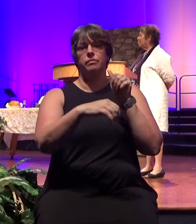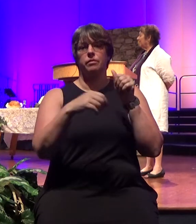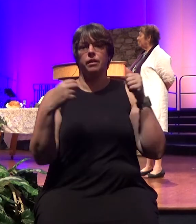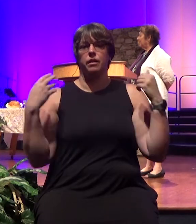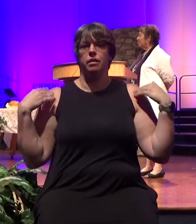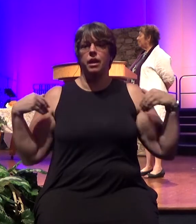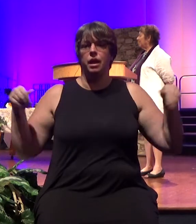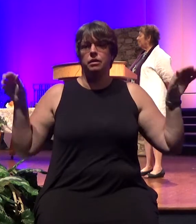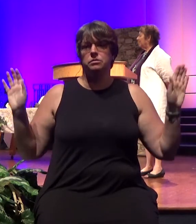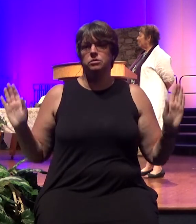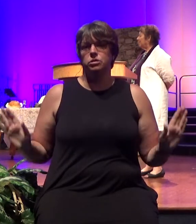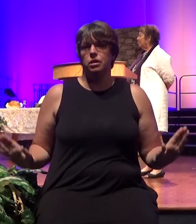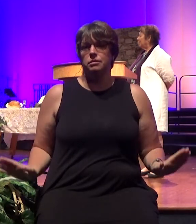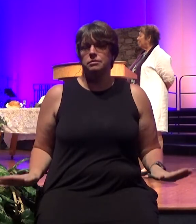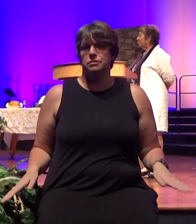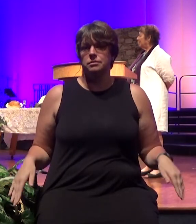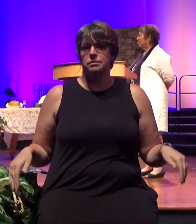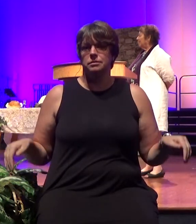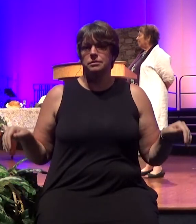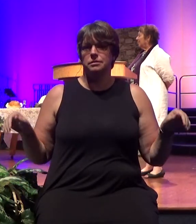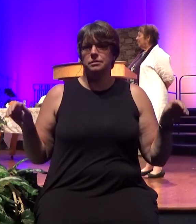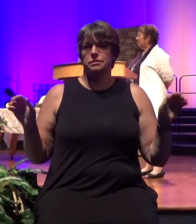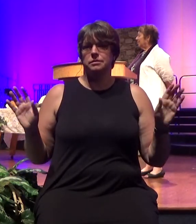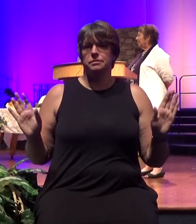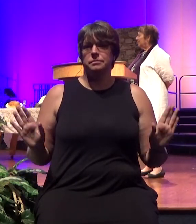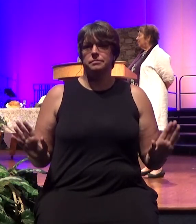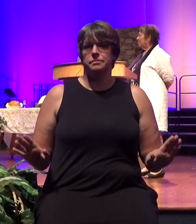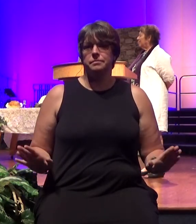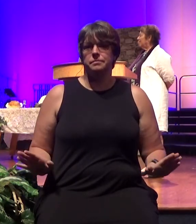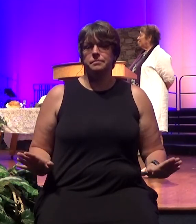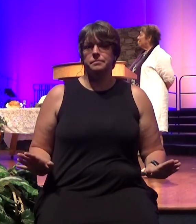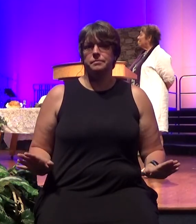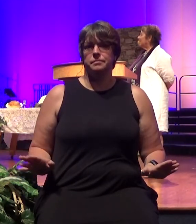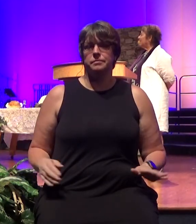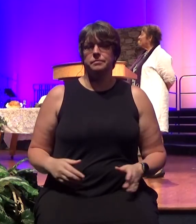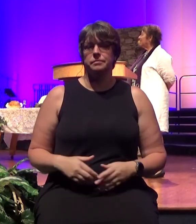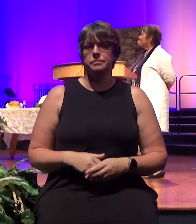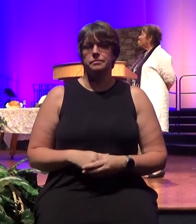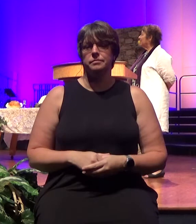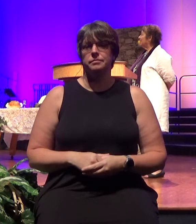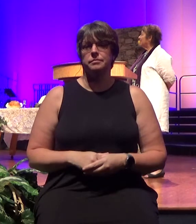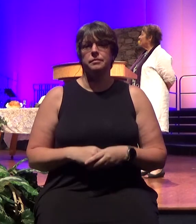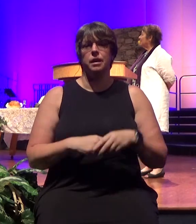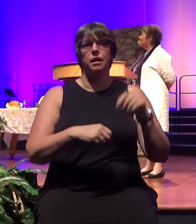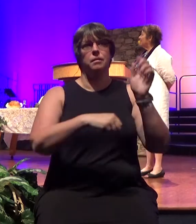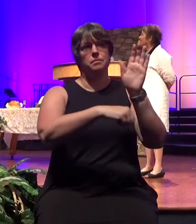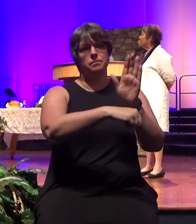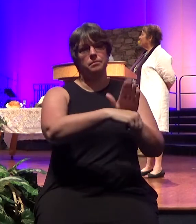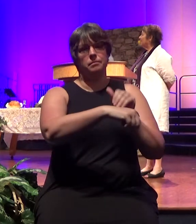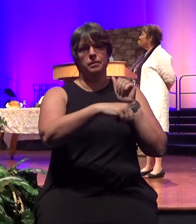angels, calling calling the